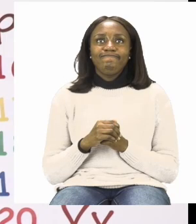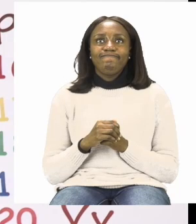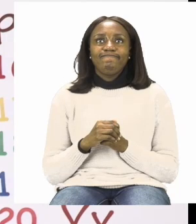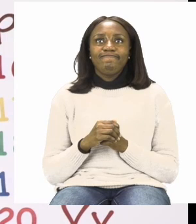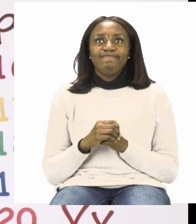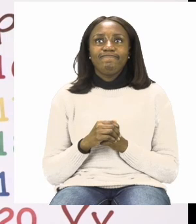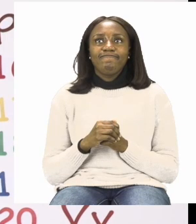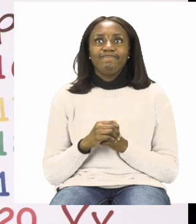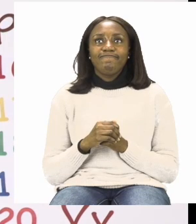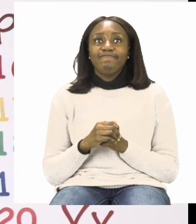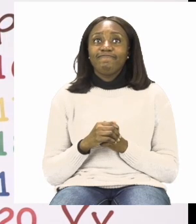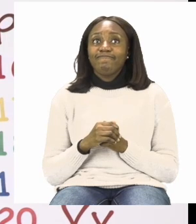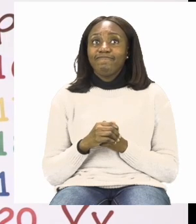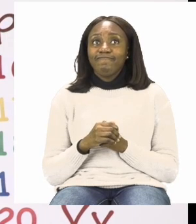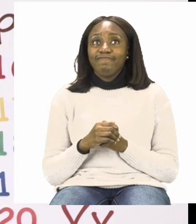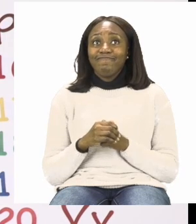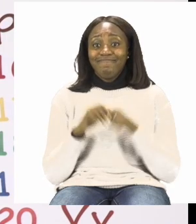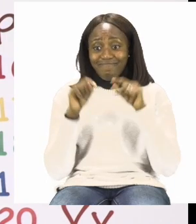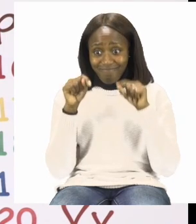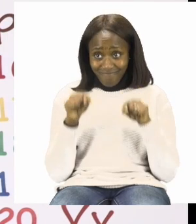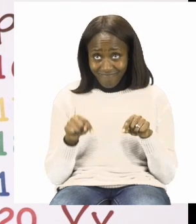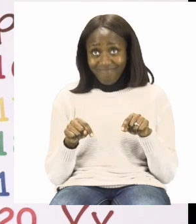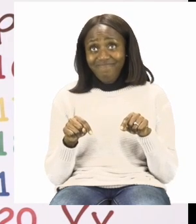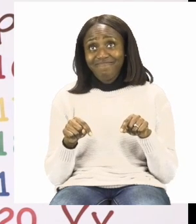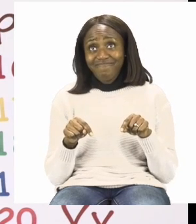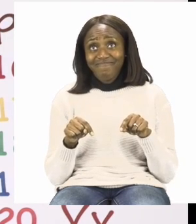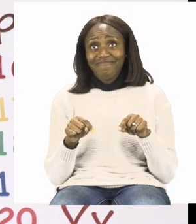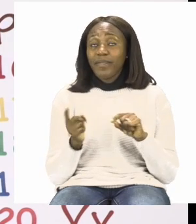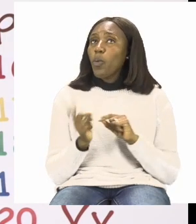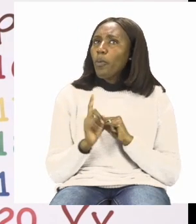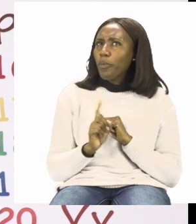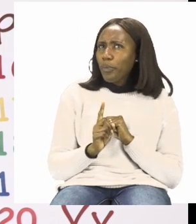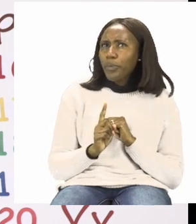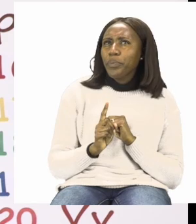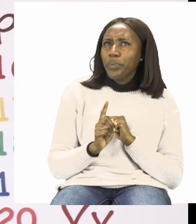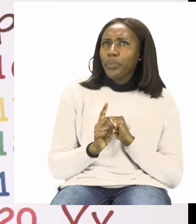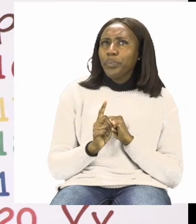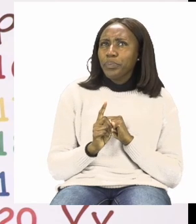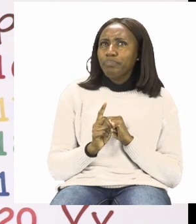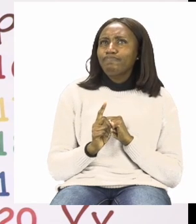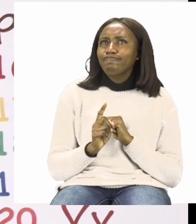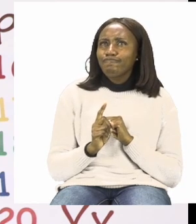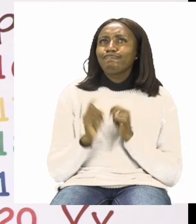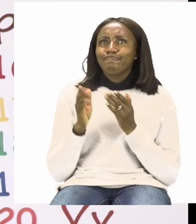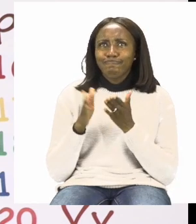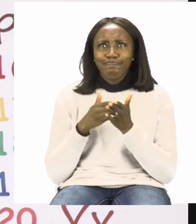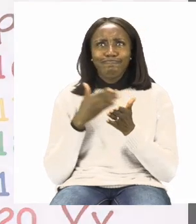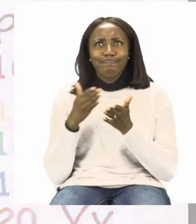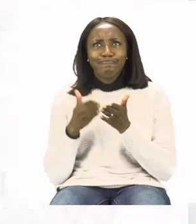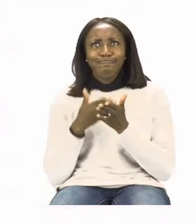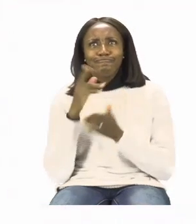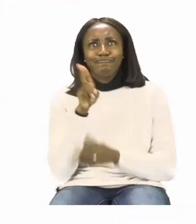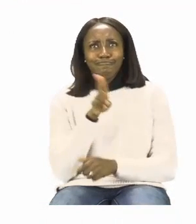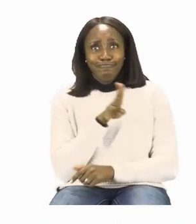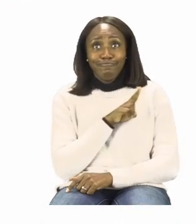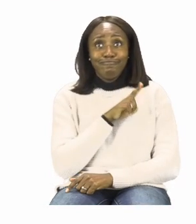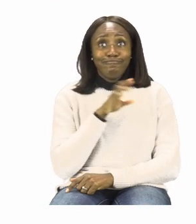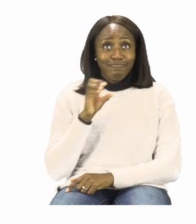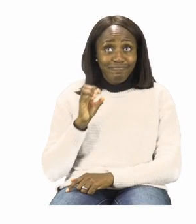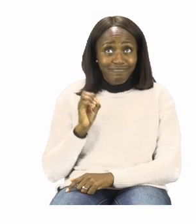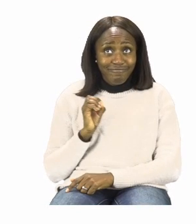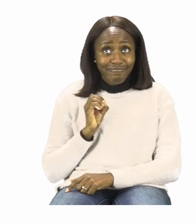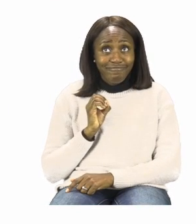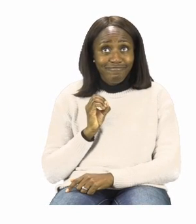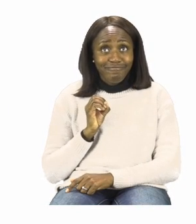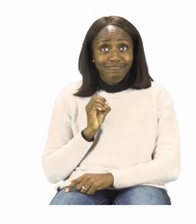In our next lesson, boys and girls, we are going to page 20 in